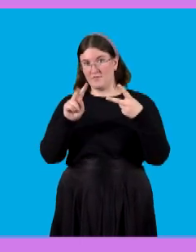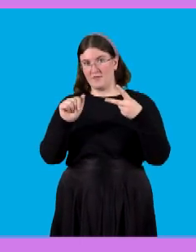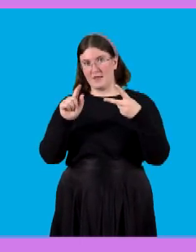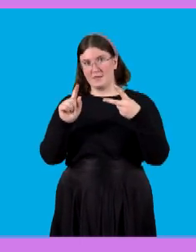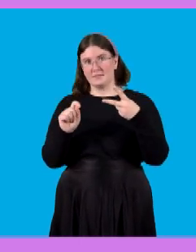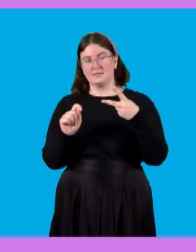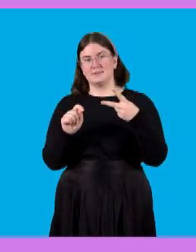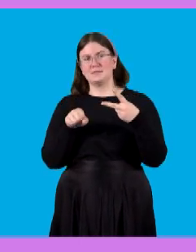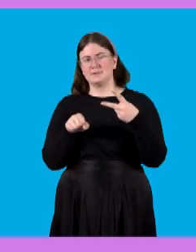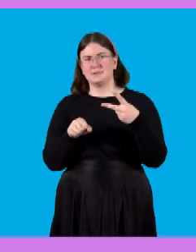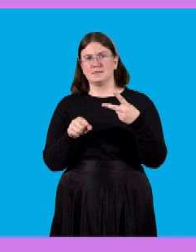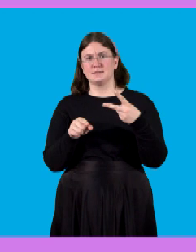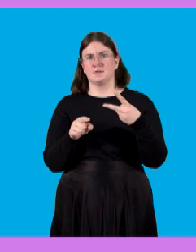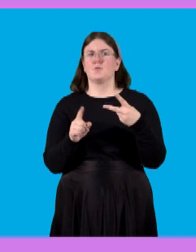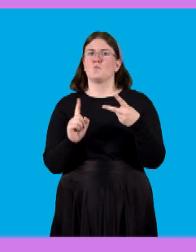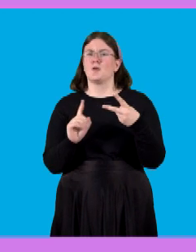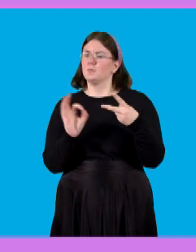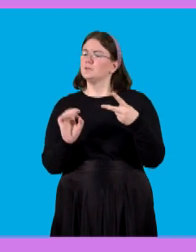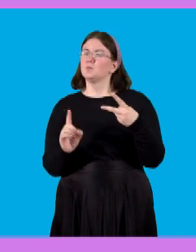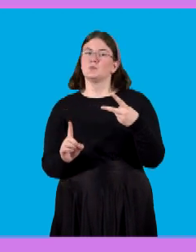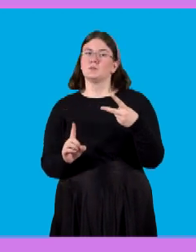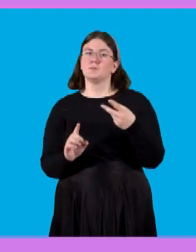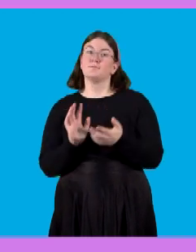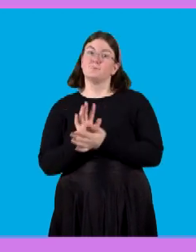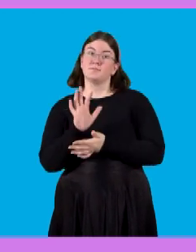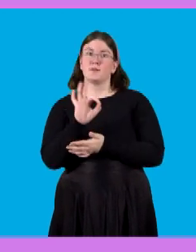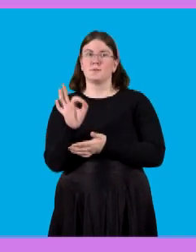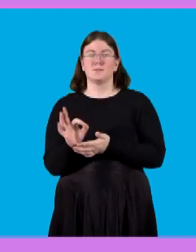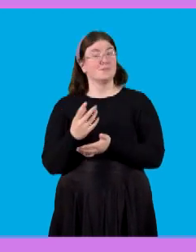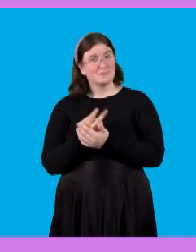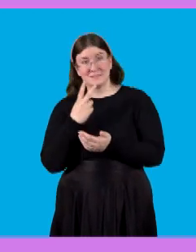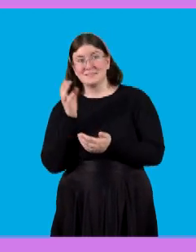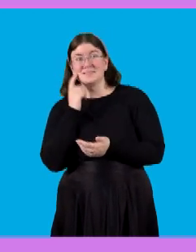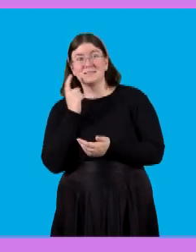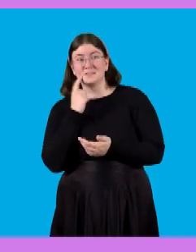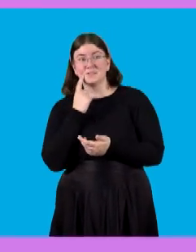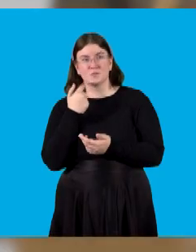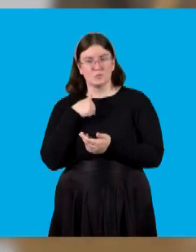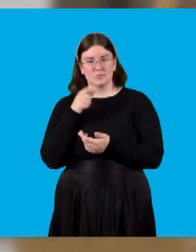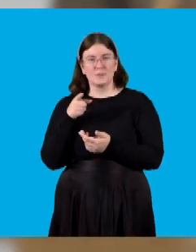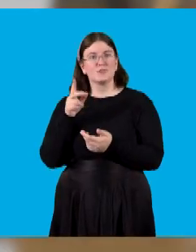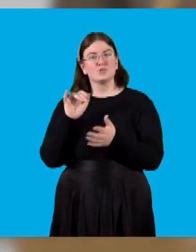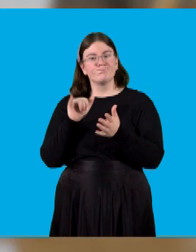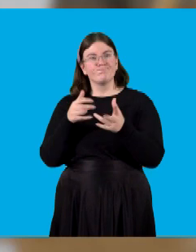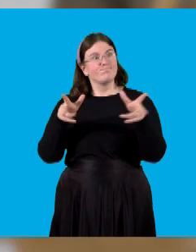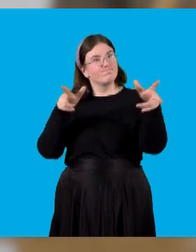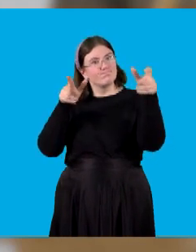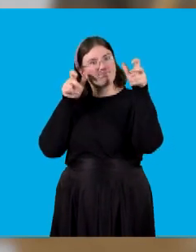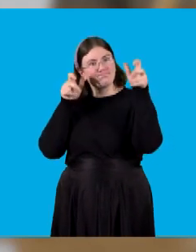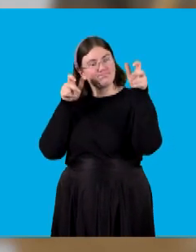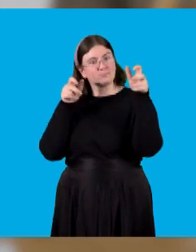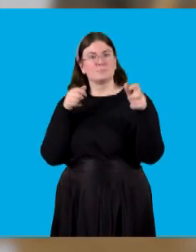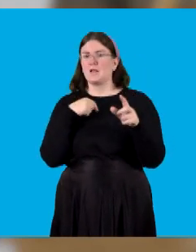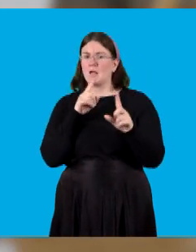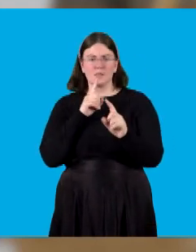Africa is charged at, I agree, 15%. Can you see how easy it becomes? All we need to do is just listen.